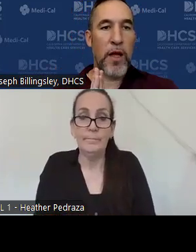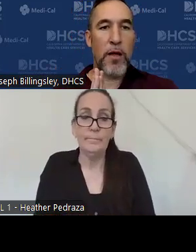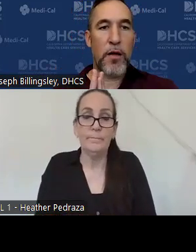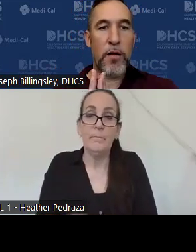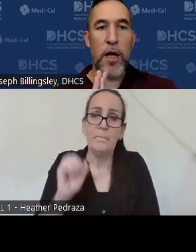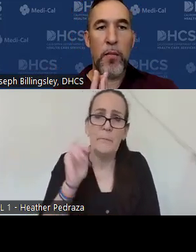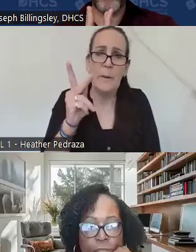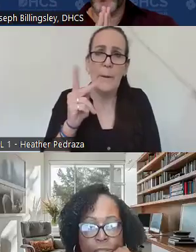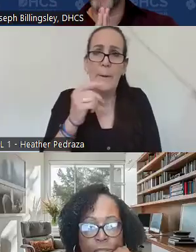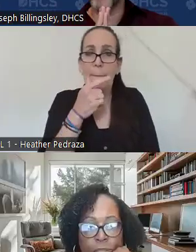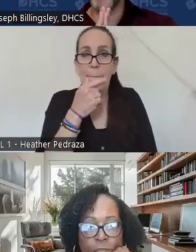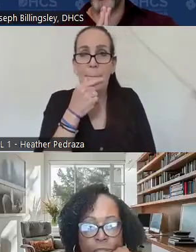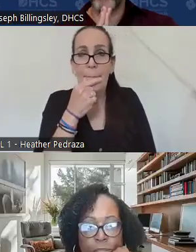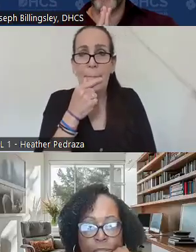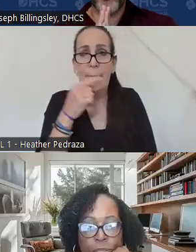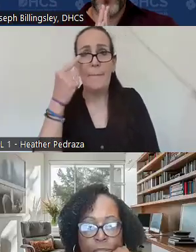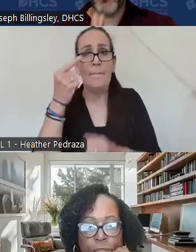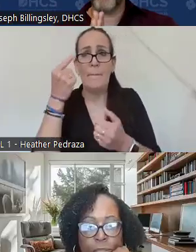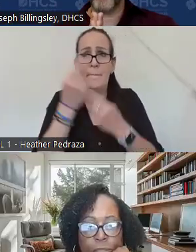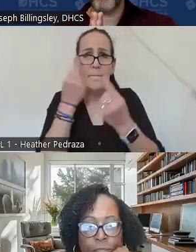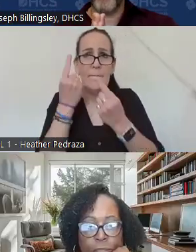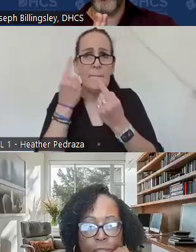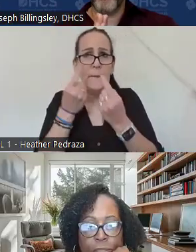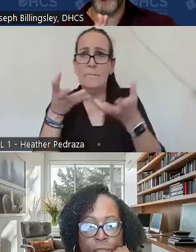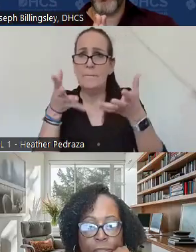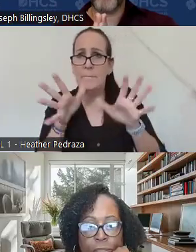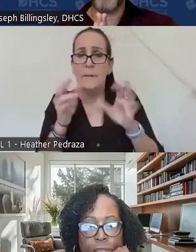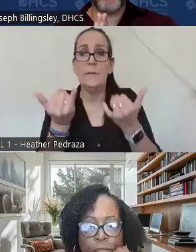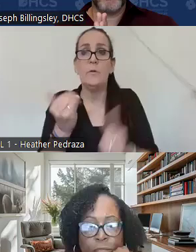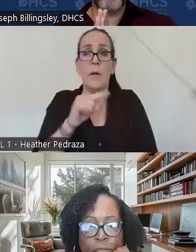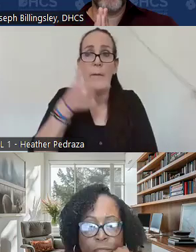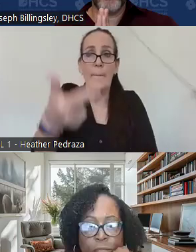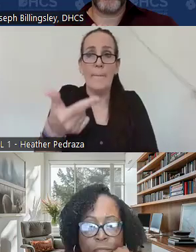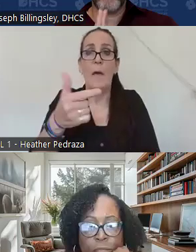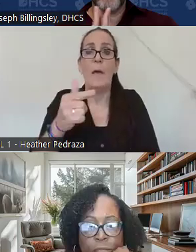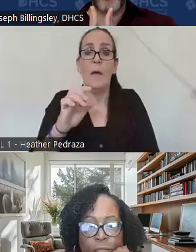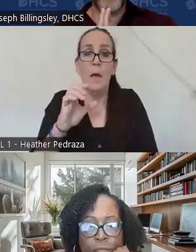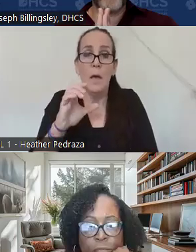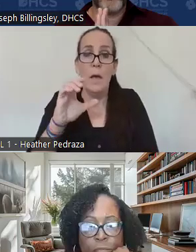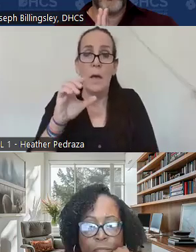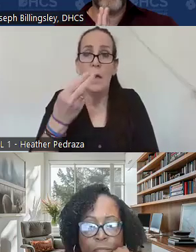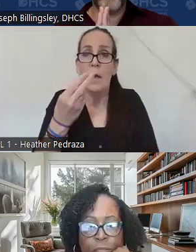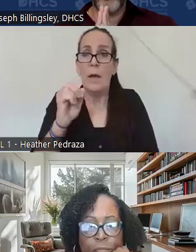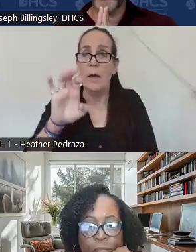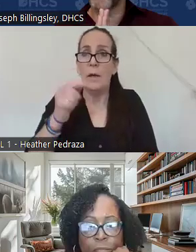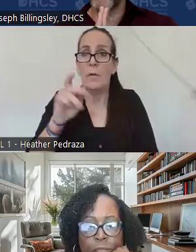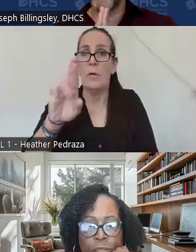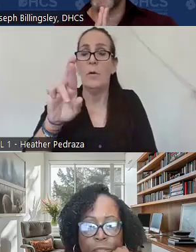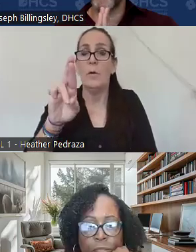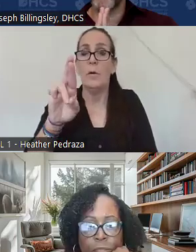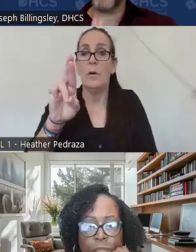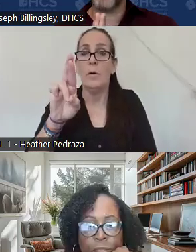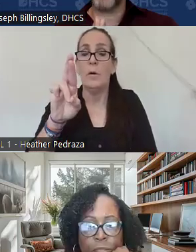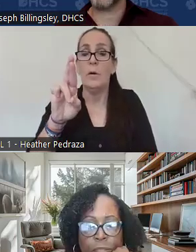I think that about covers it. I want to hand over now back to Hagar so that we